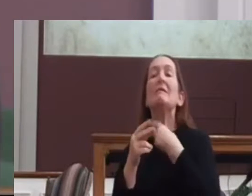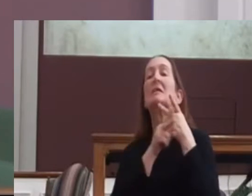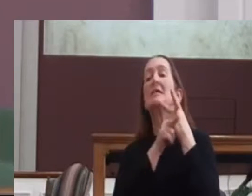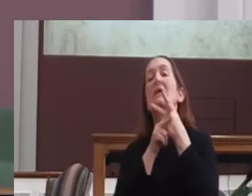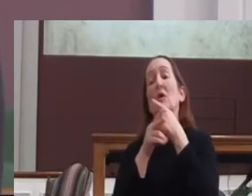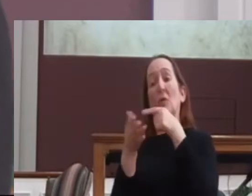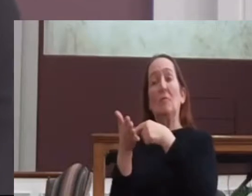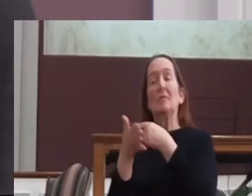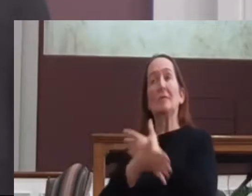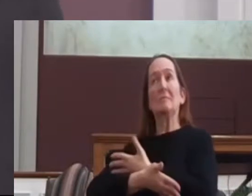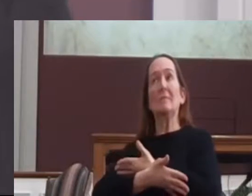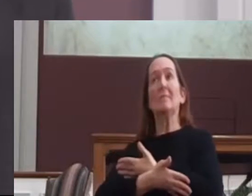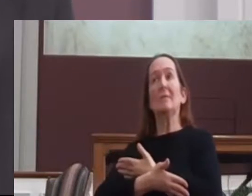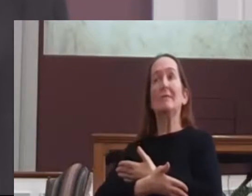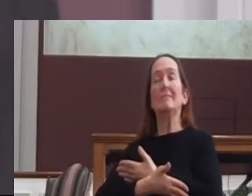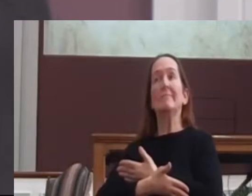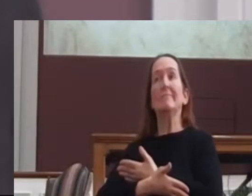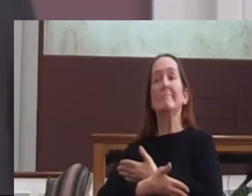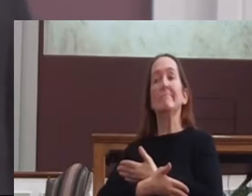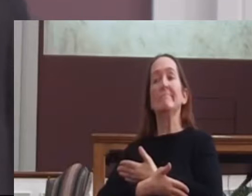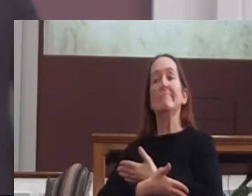to have to take care of this child.